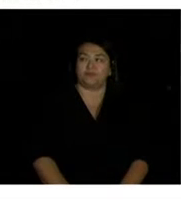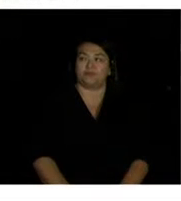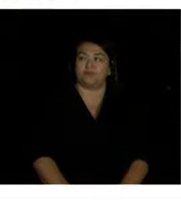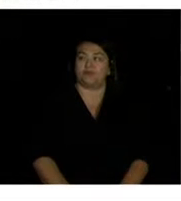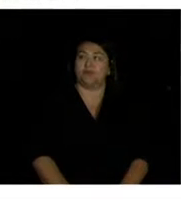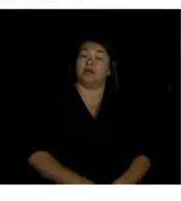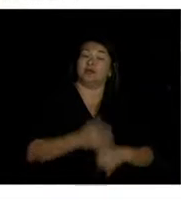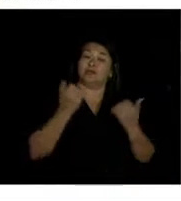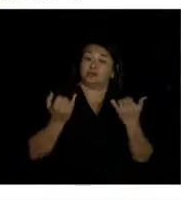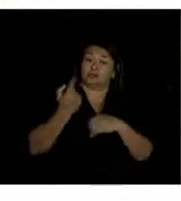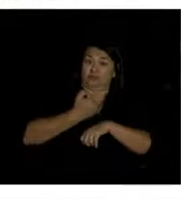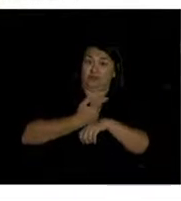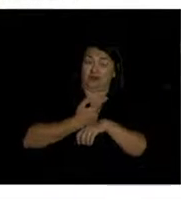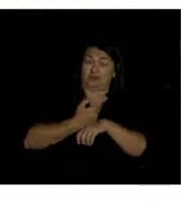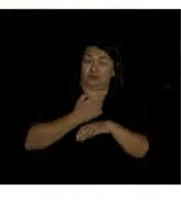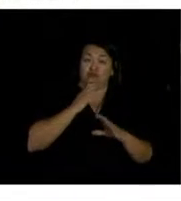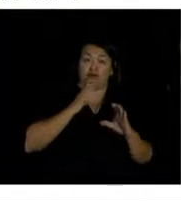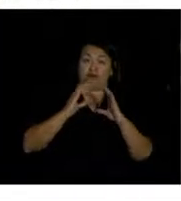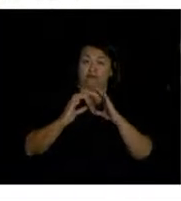So today's conversation,